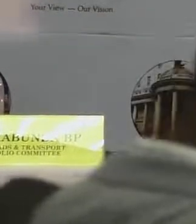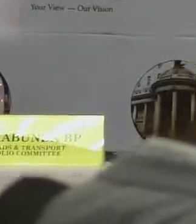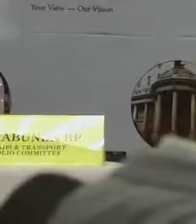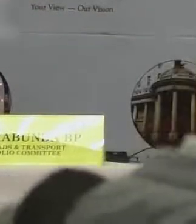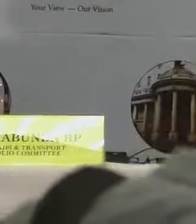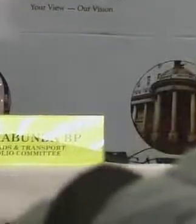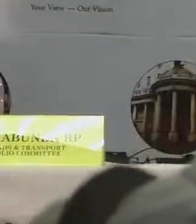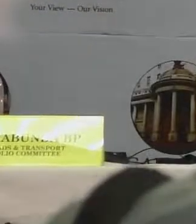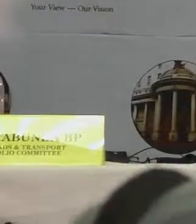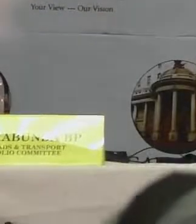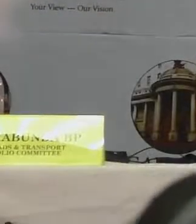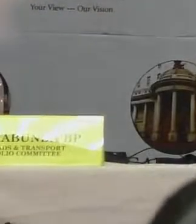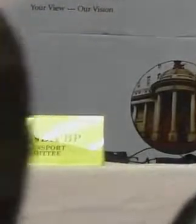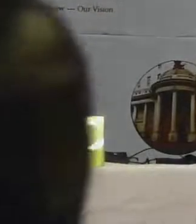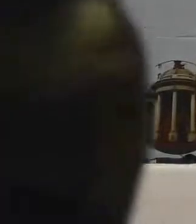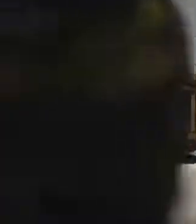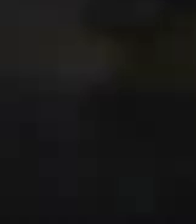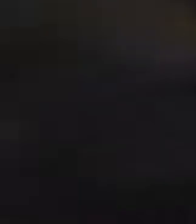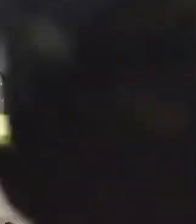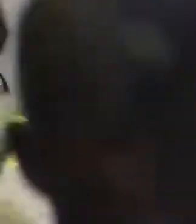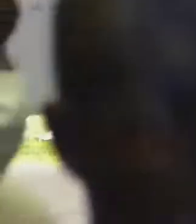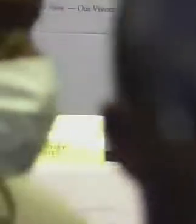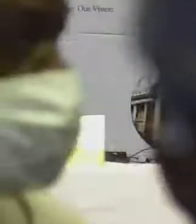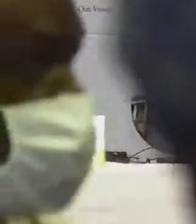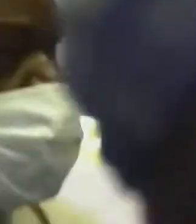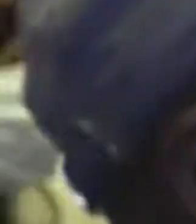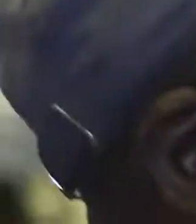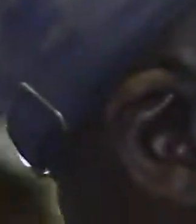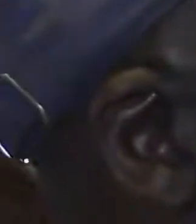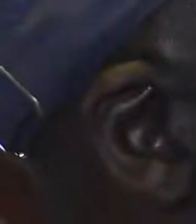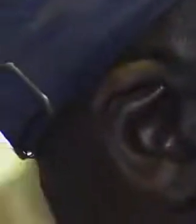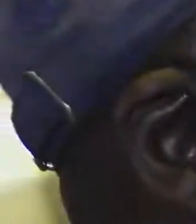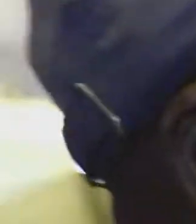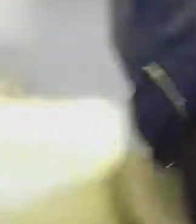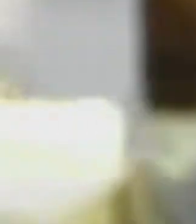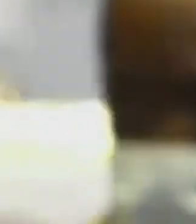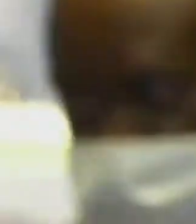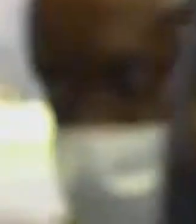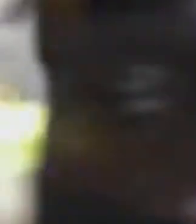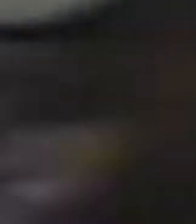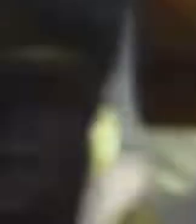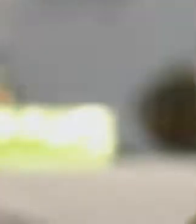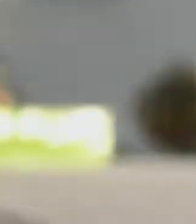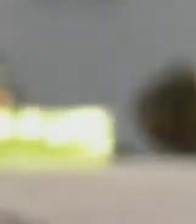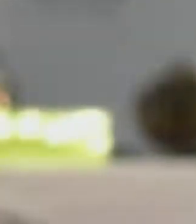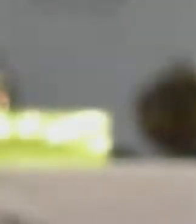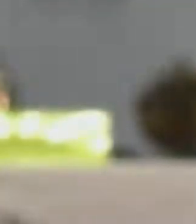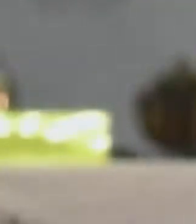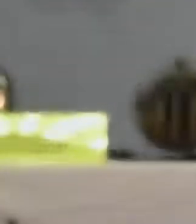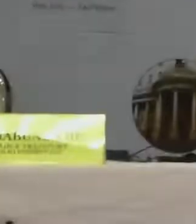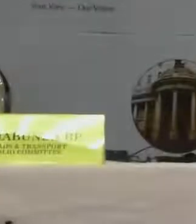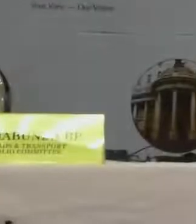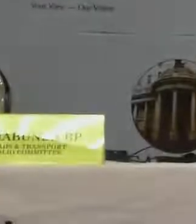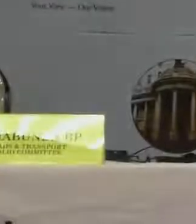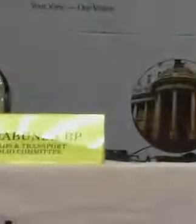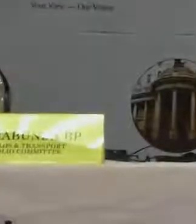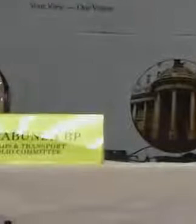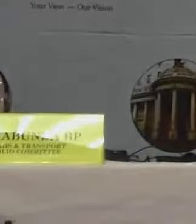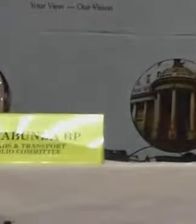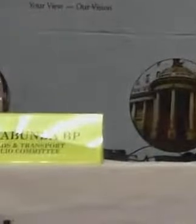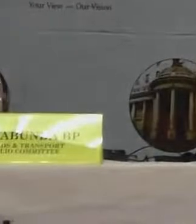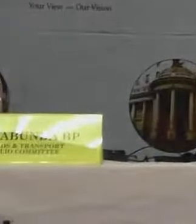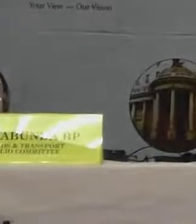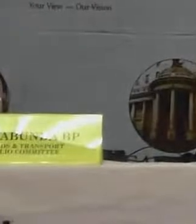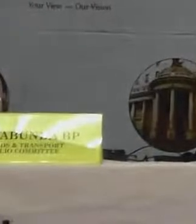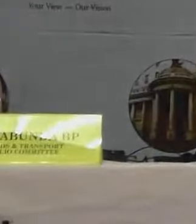May I ask those who are still inside, please, if you could just keep the noise levels down. We want to continue with